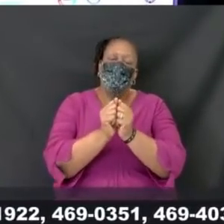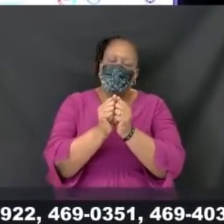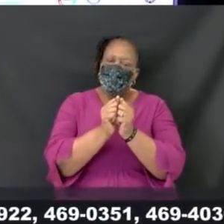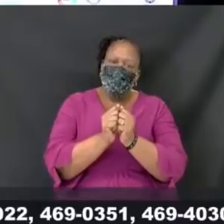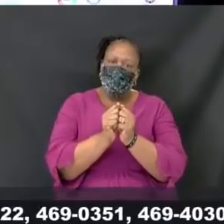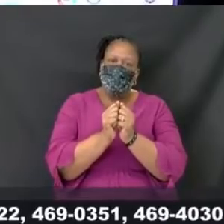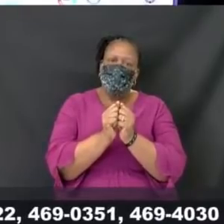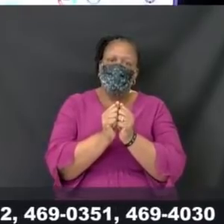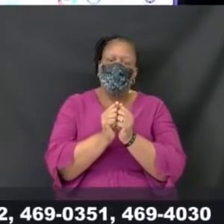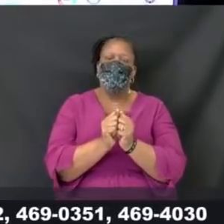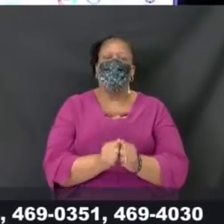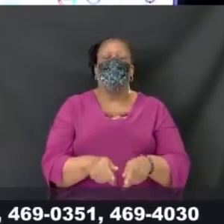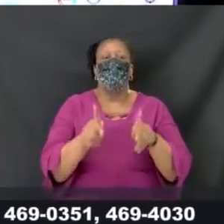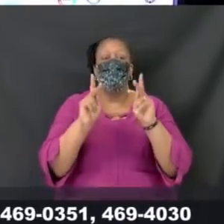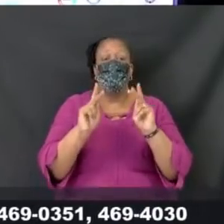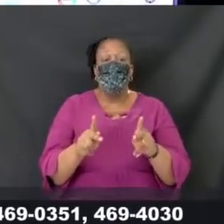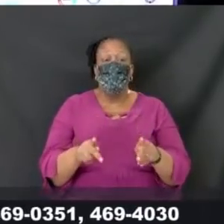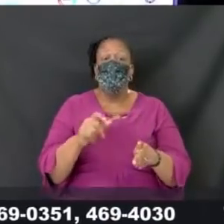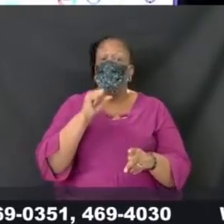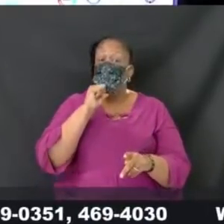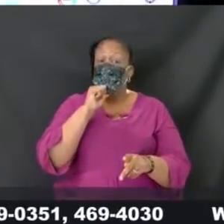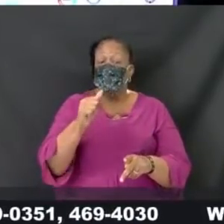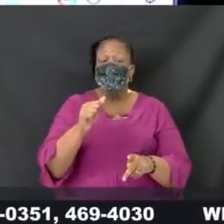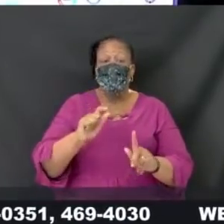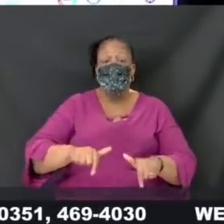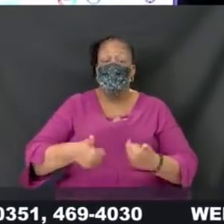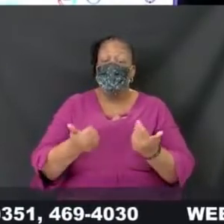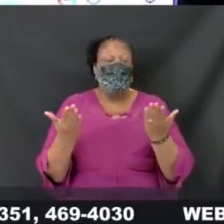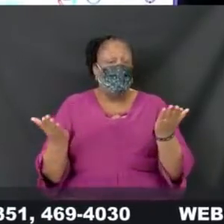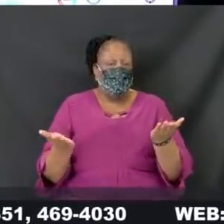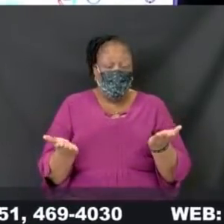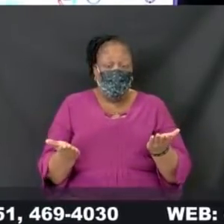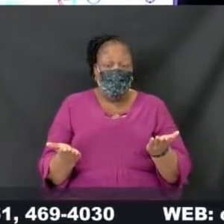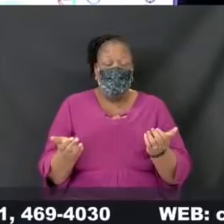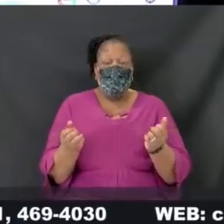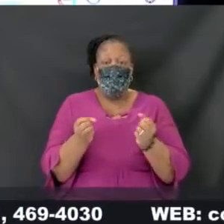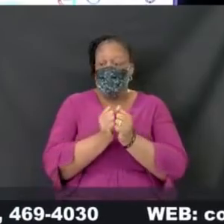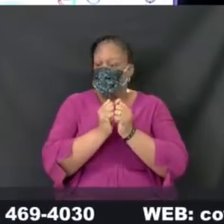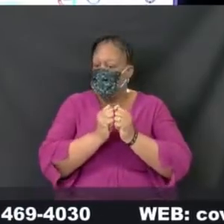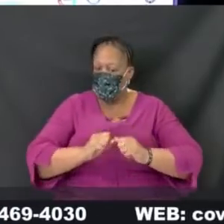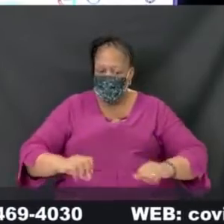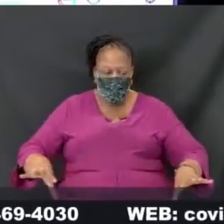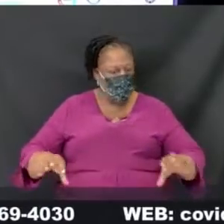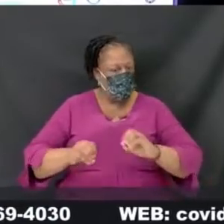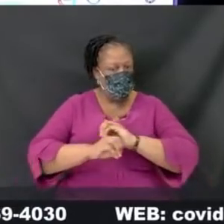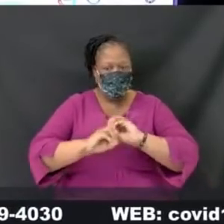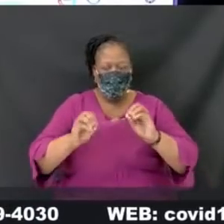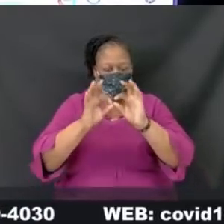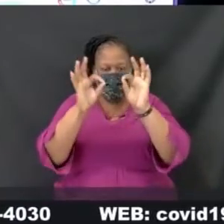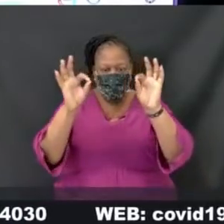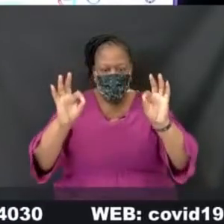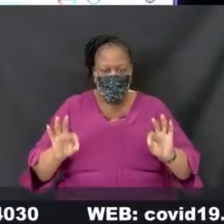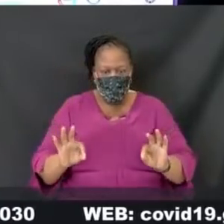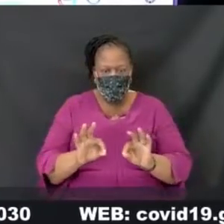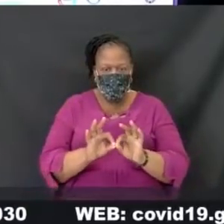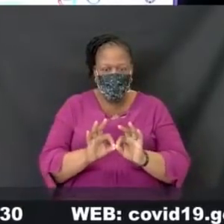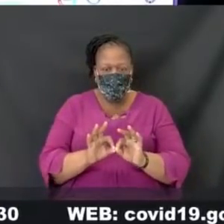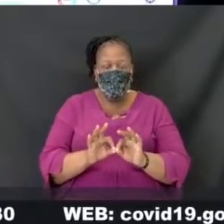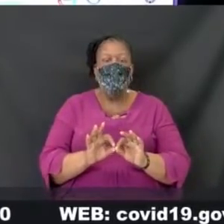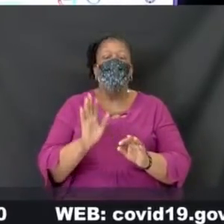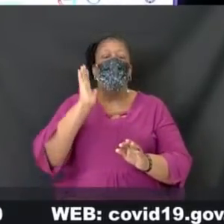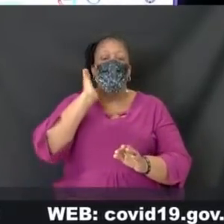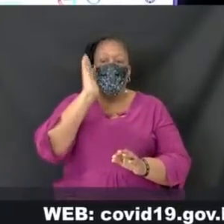continues, non-nationals who arrive into the Federation of St. Kitts and Nevis without the appropriate approval will be